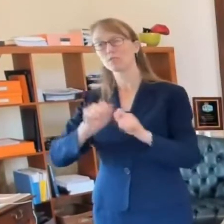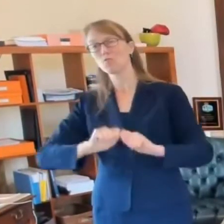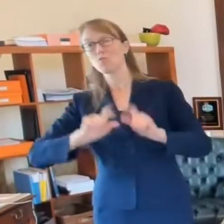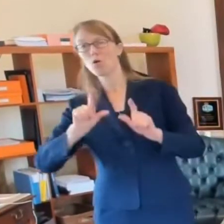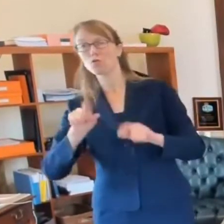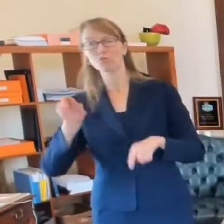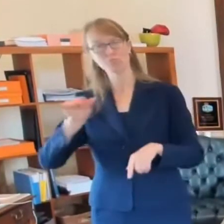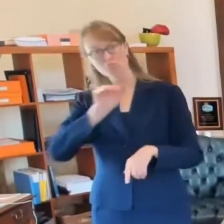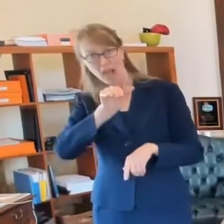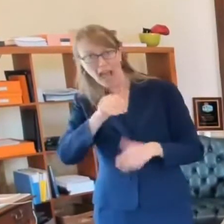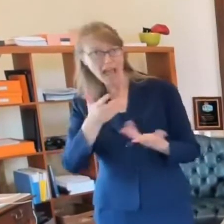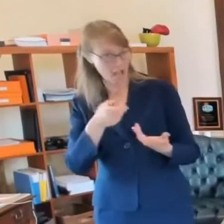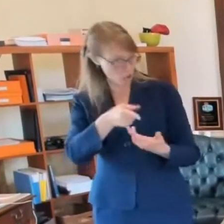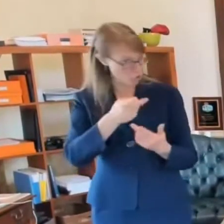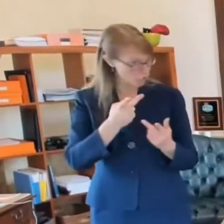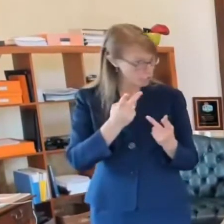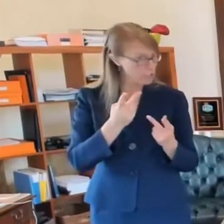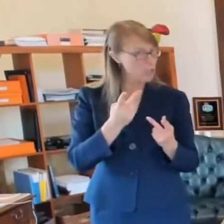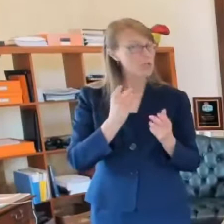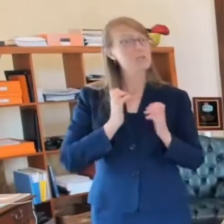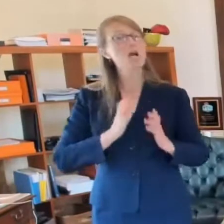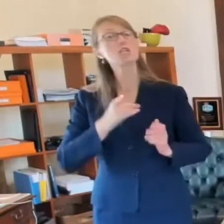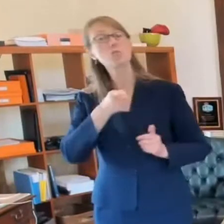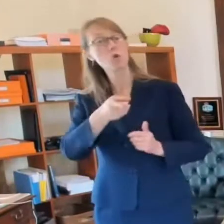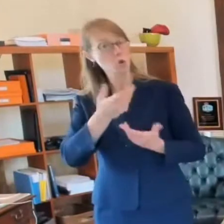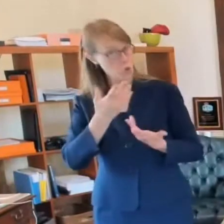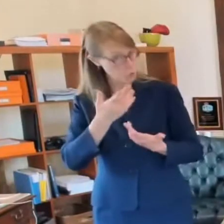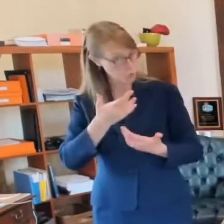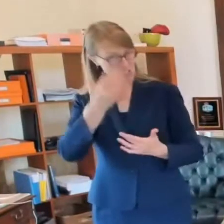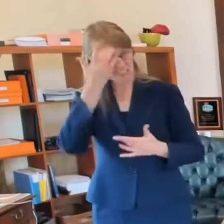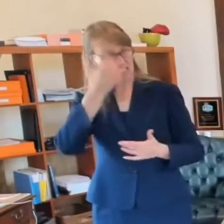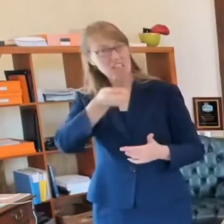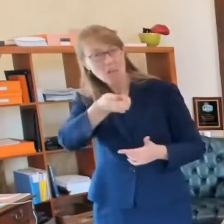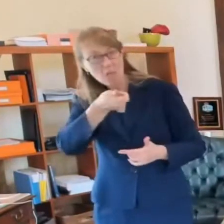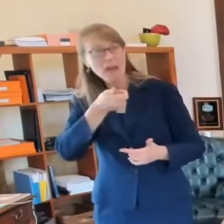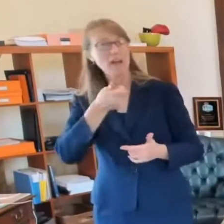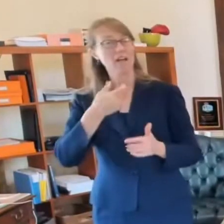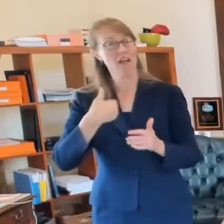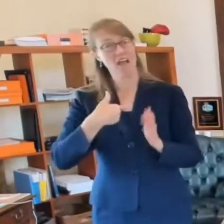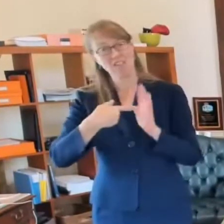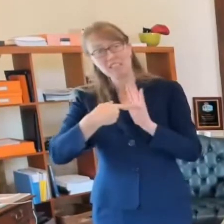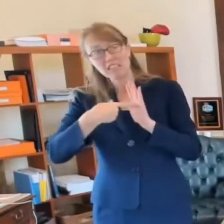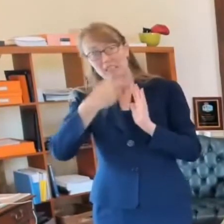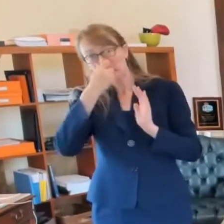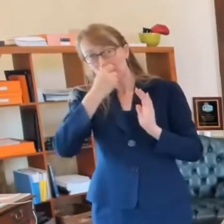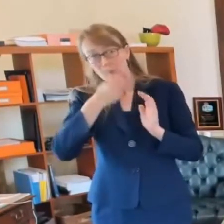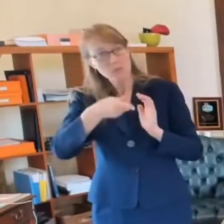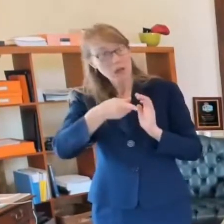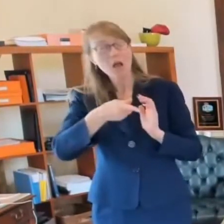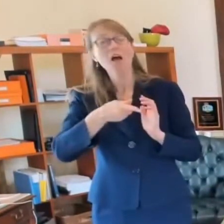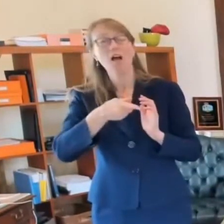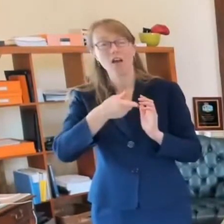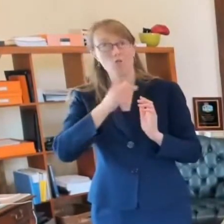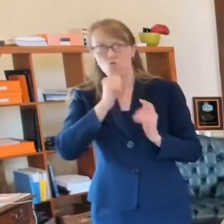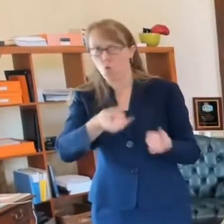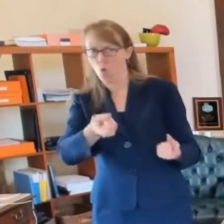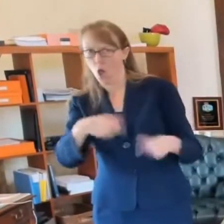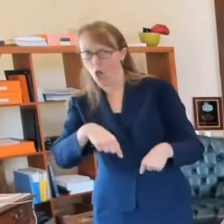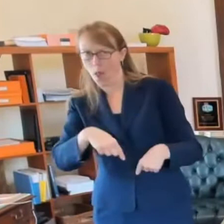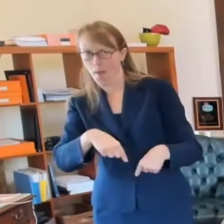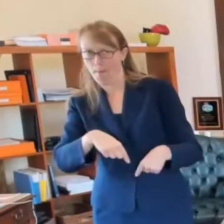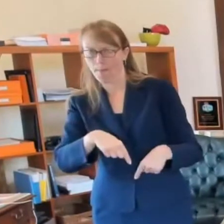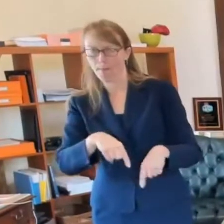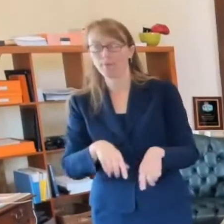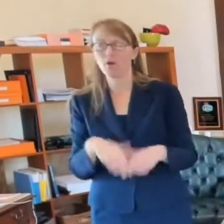you know, if you're sick, if you're symptomatic, if you, you know, don't come, and if you do come, bring